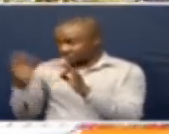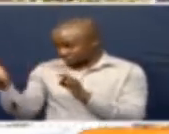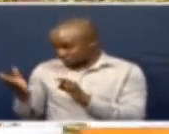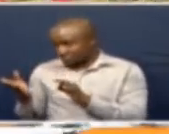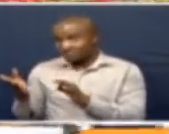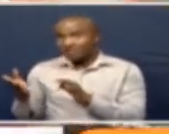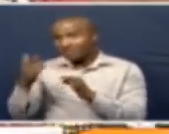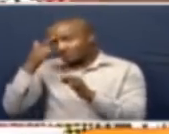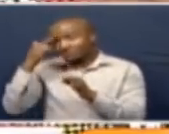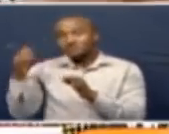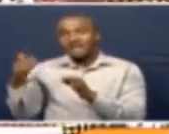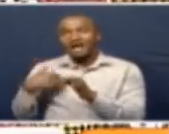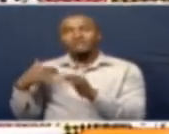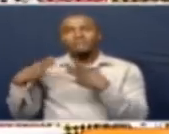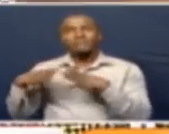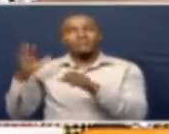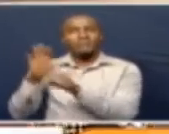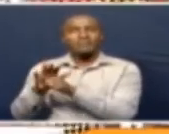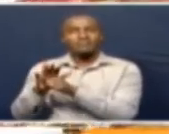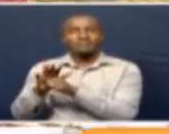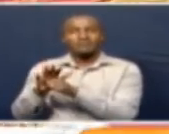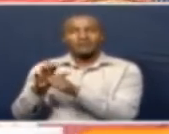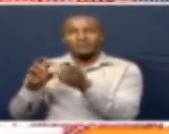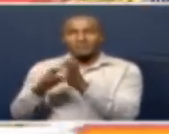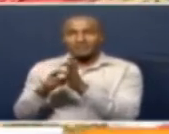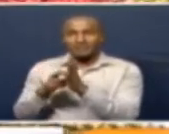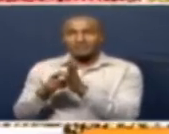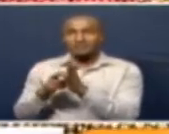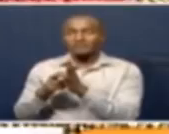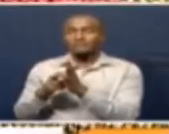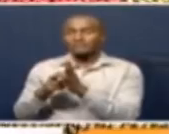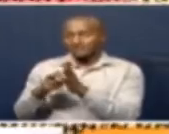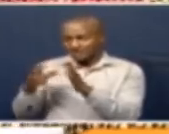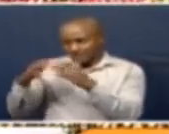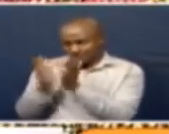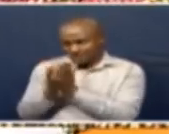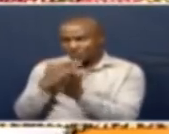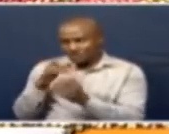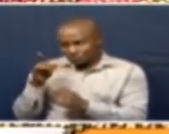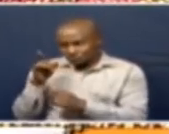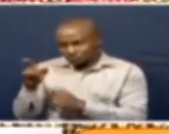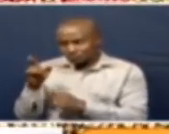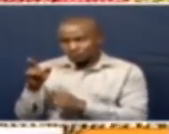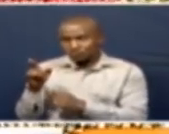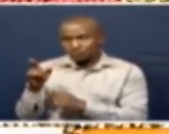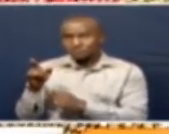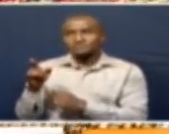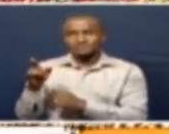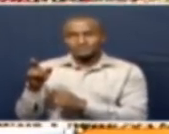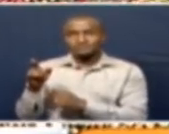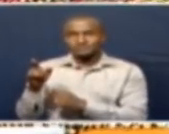have already a mass following on your end. So that means that the brand, before they suggested somebody like you to be